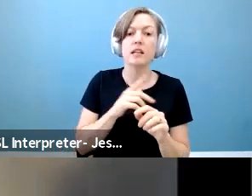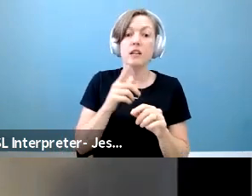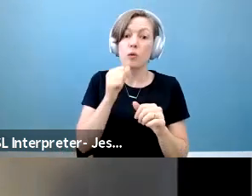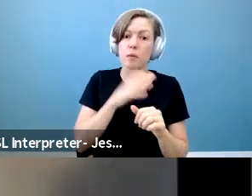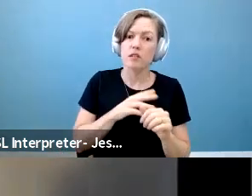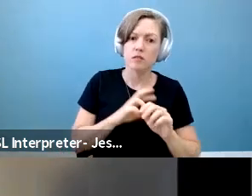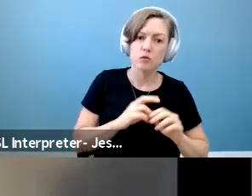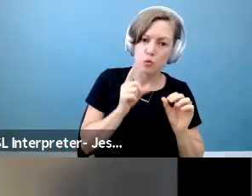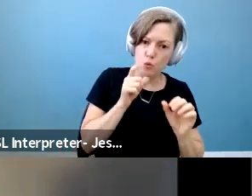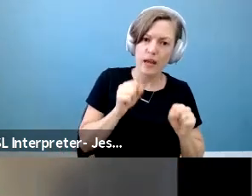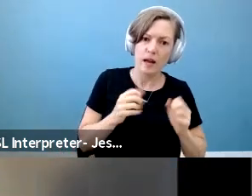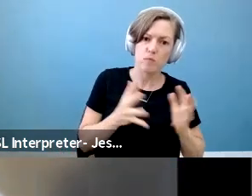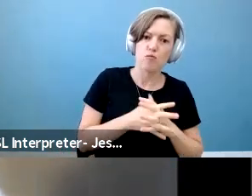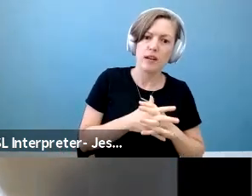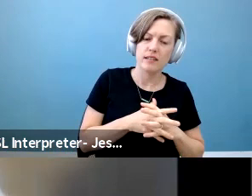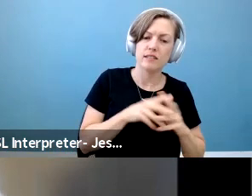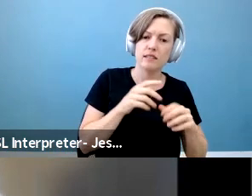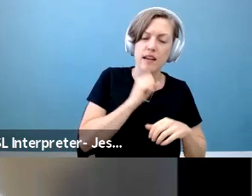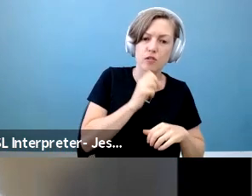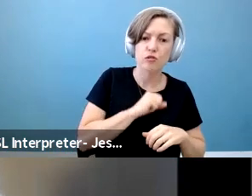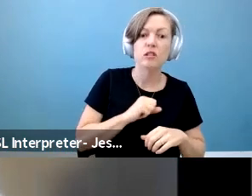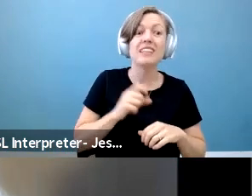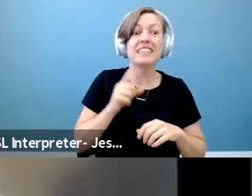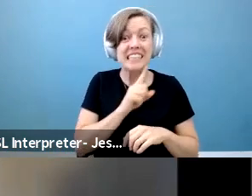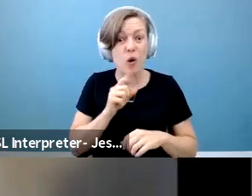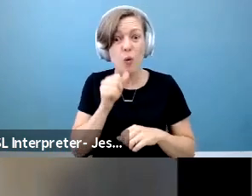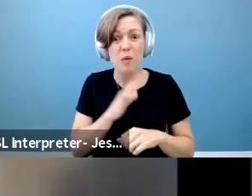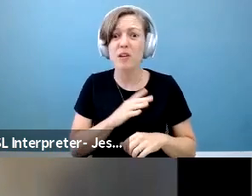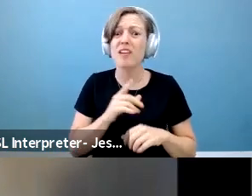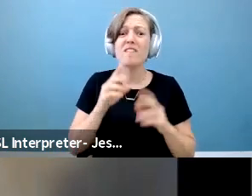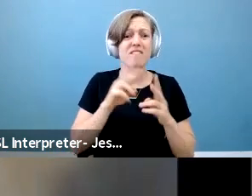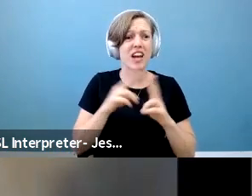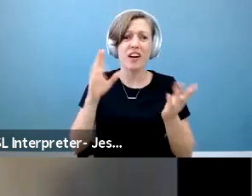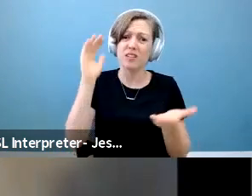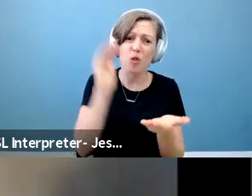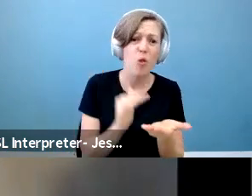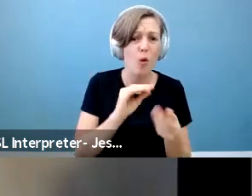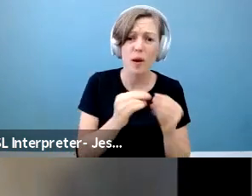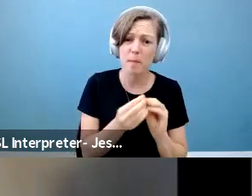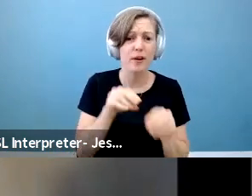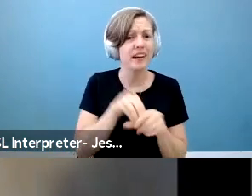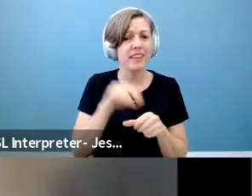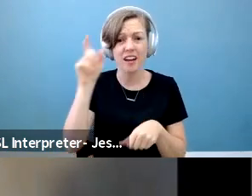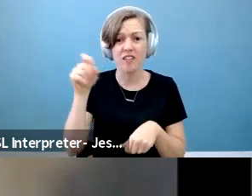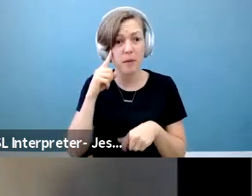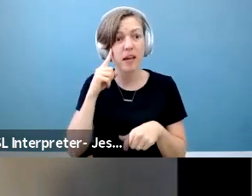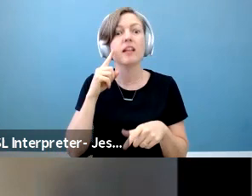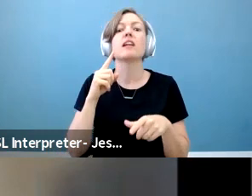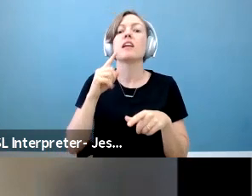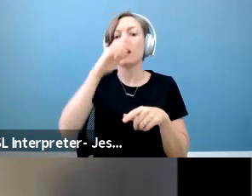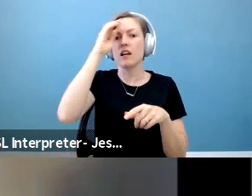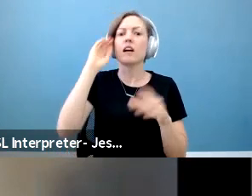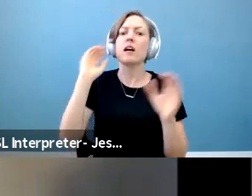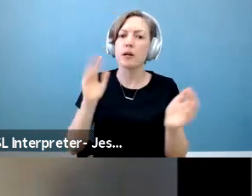age, single women are highly underrepresented in our systems of government, which is a huge barrier to people actually caring about